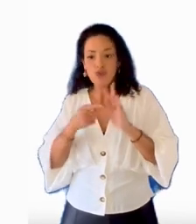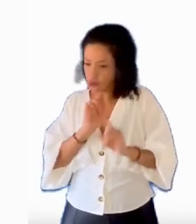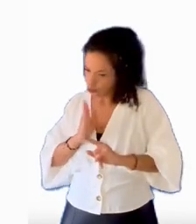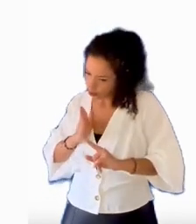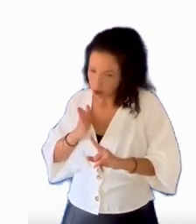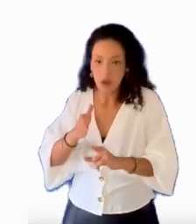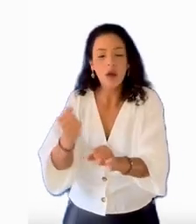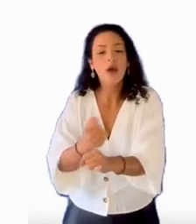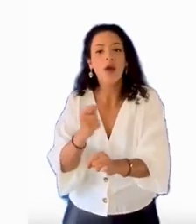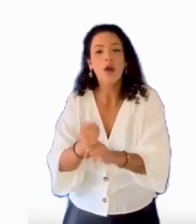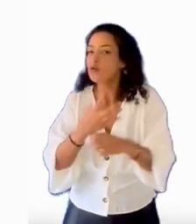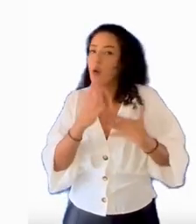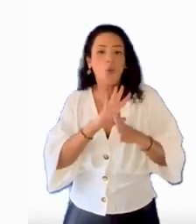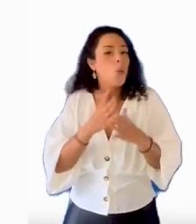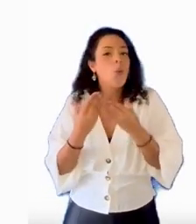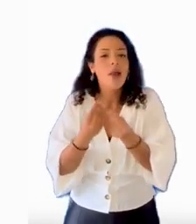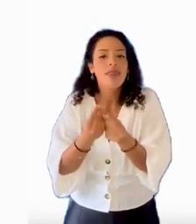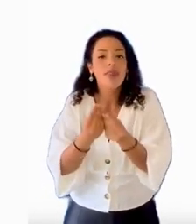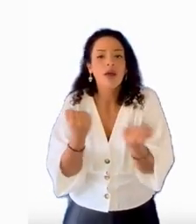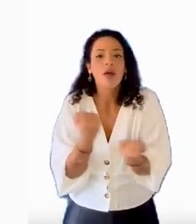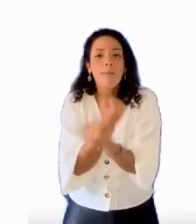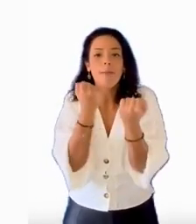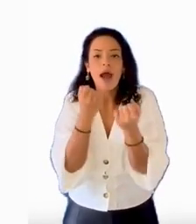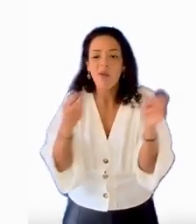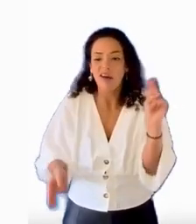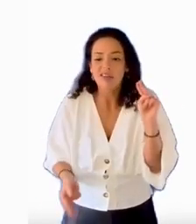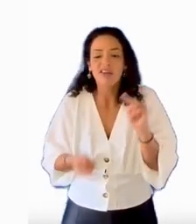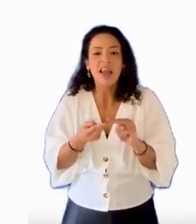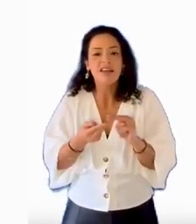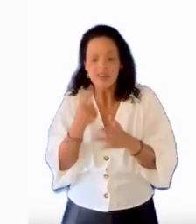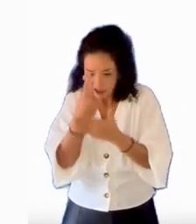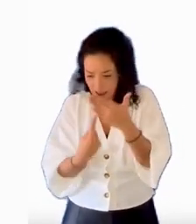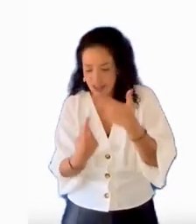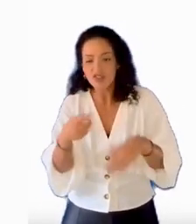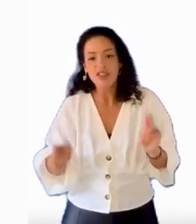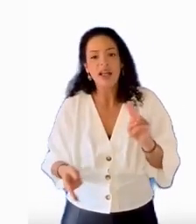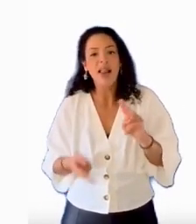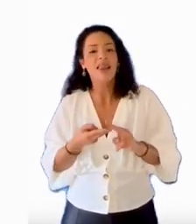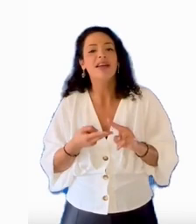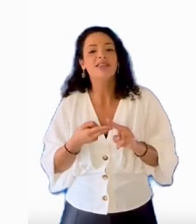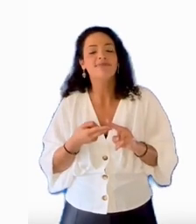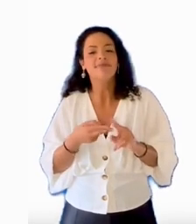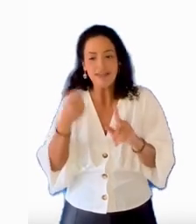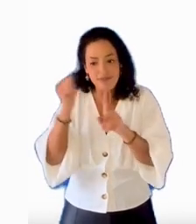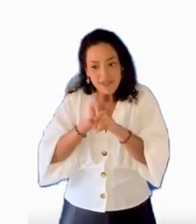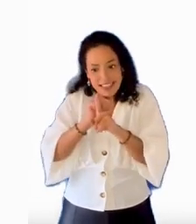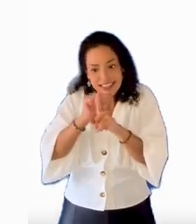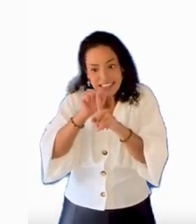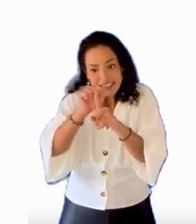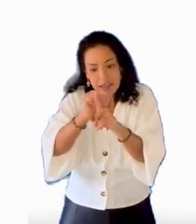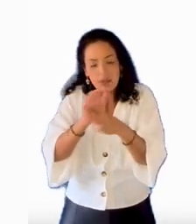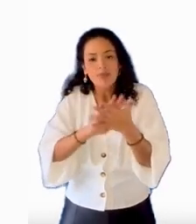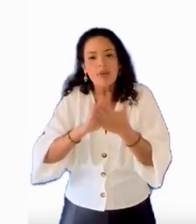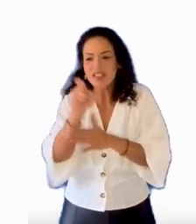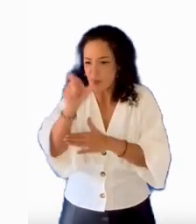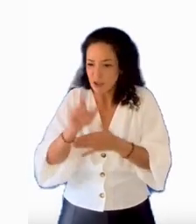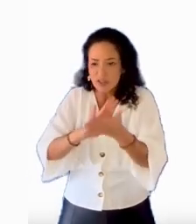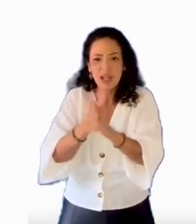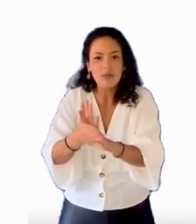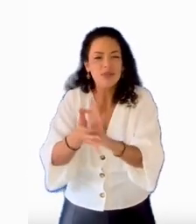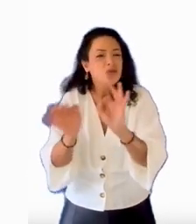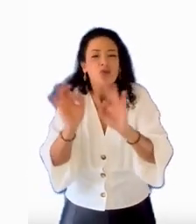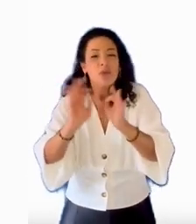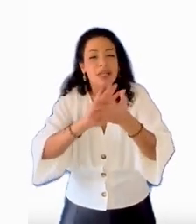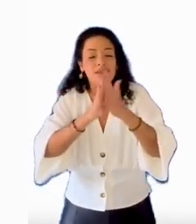rather than with, and diminishes control, power and agency in the process. Fixing also suggests that someone is damaged. No one